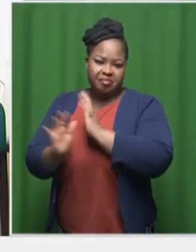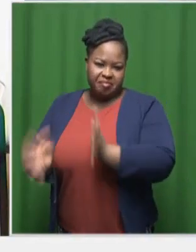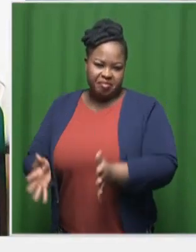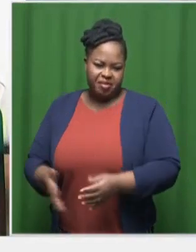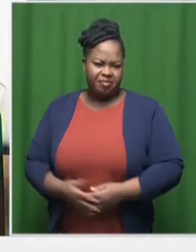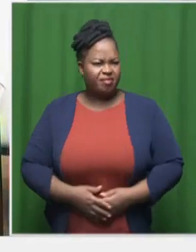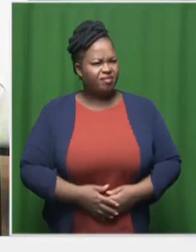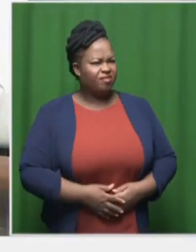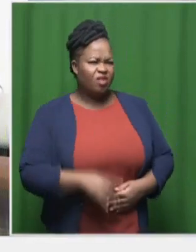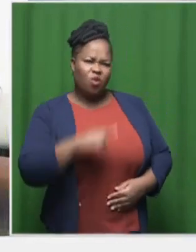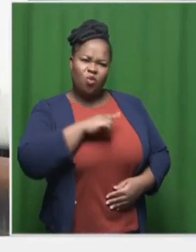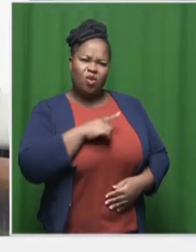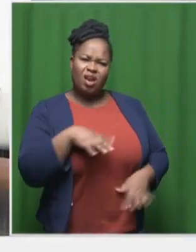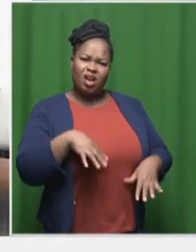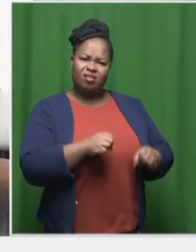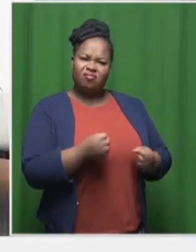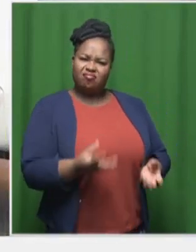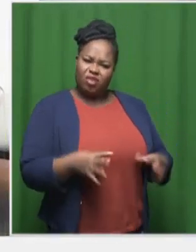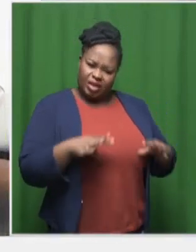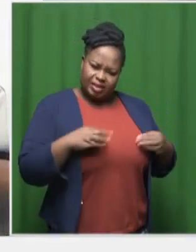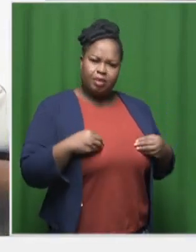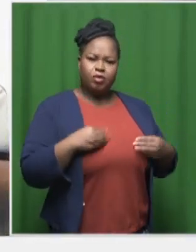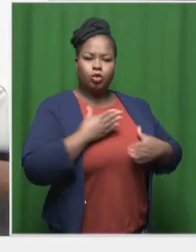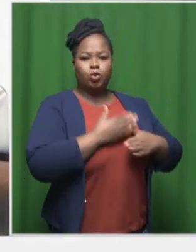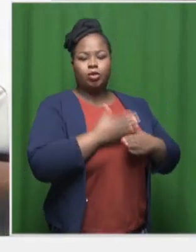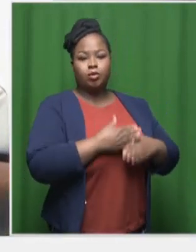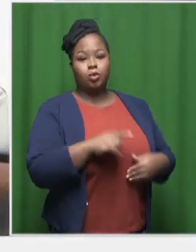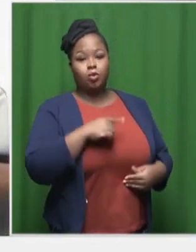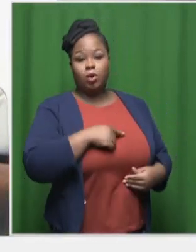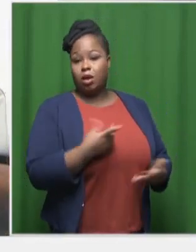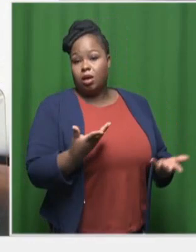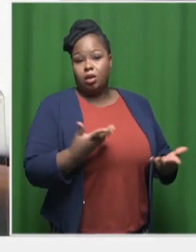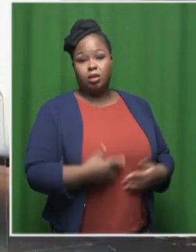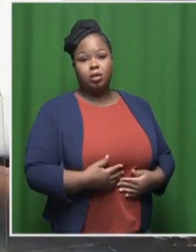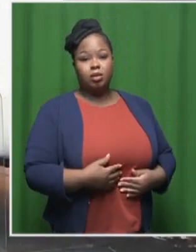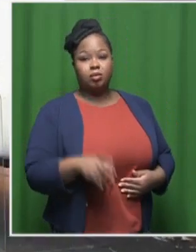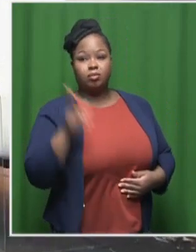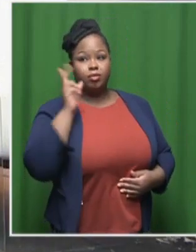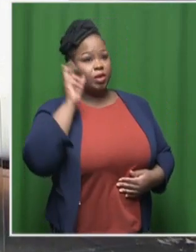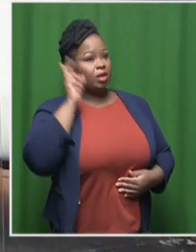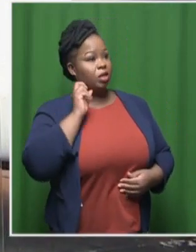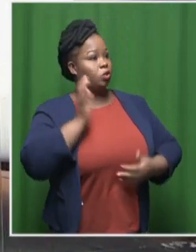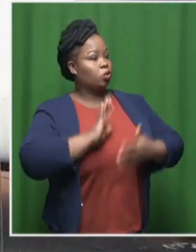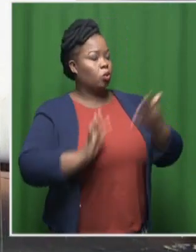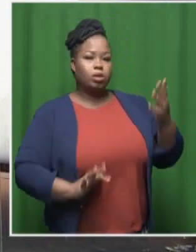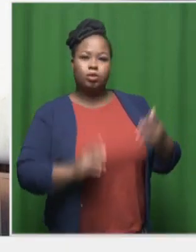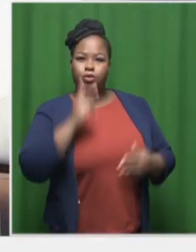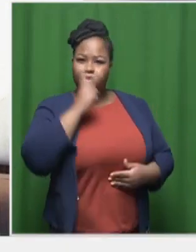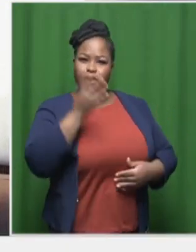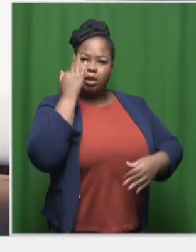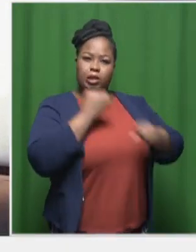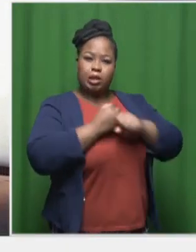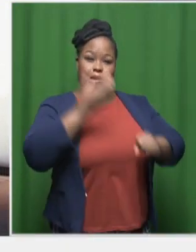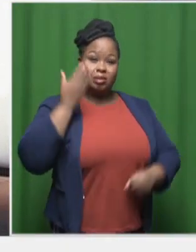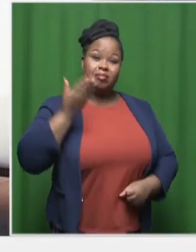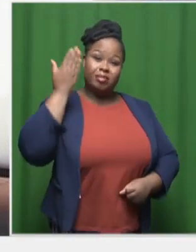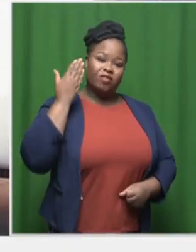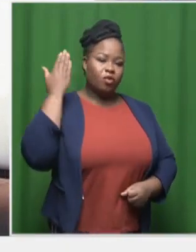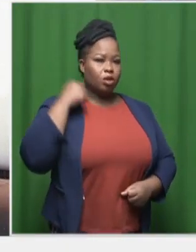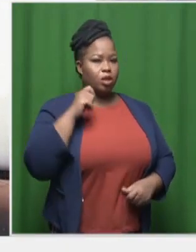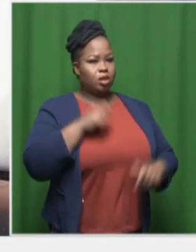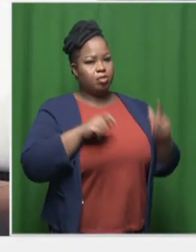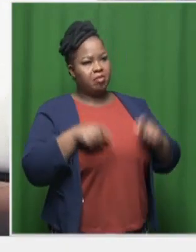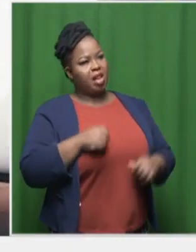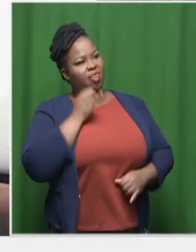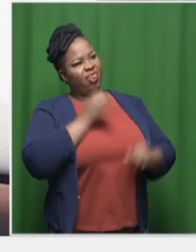did you take the job? Given that you would have heard all sorts of stories, you would have seen over the years that